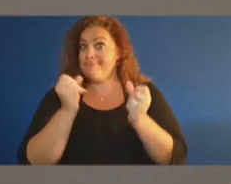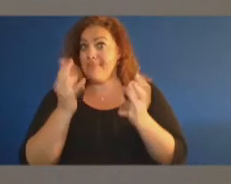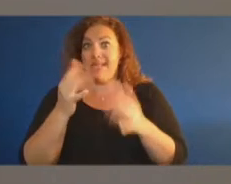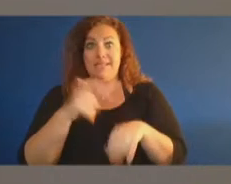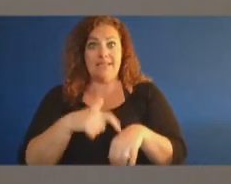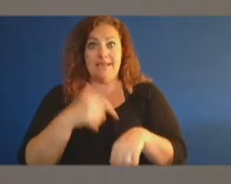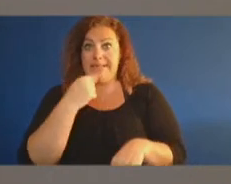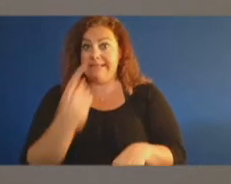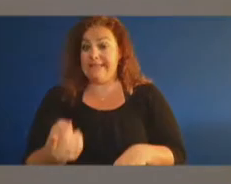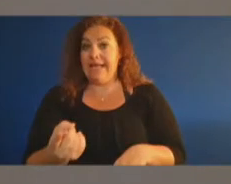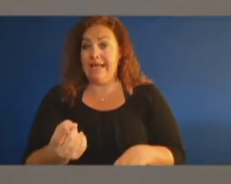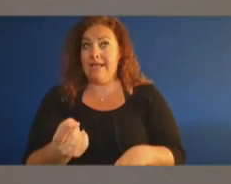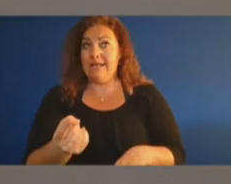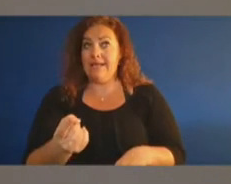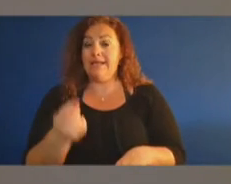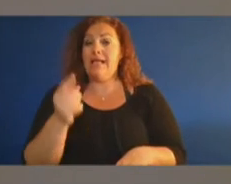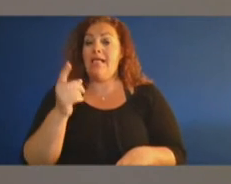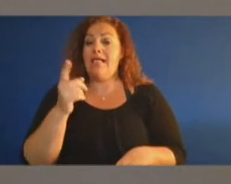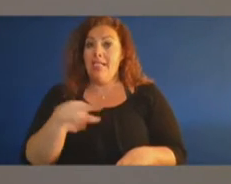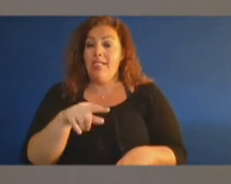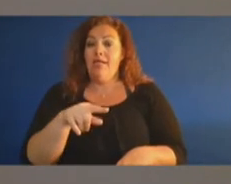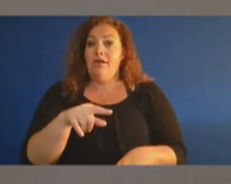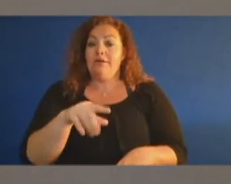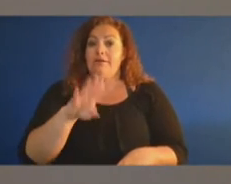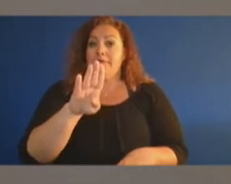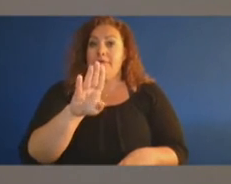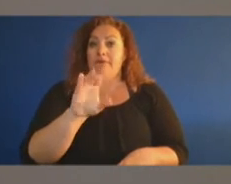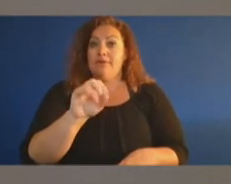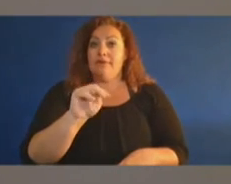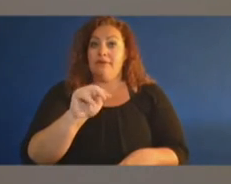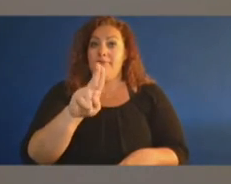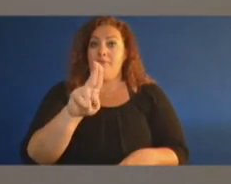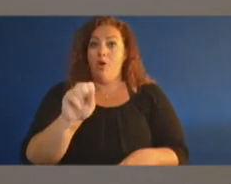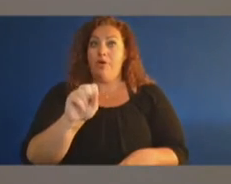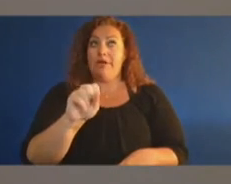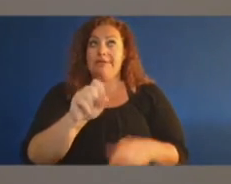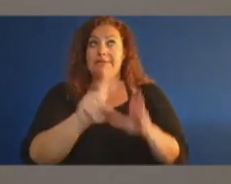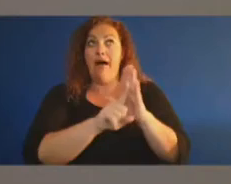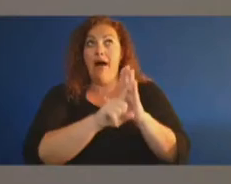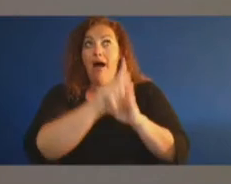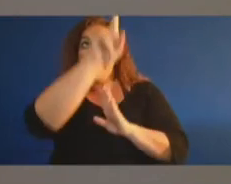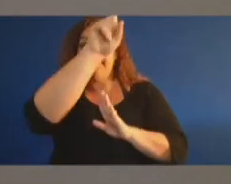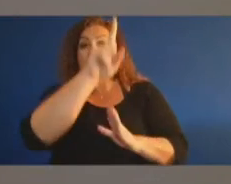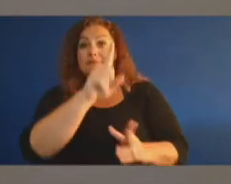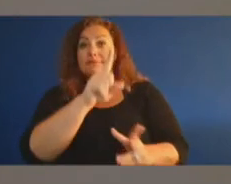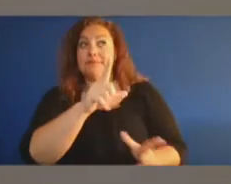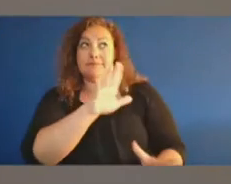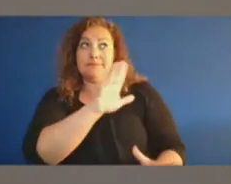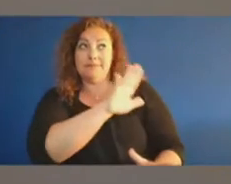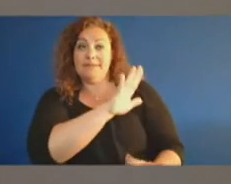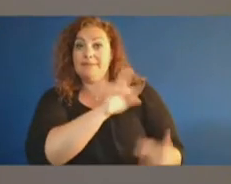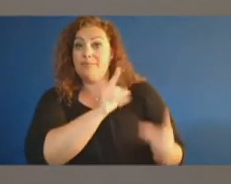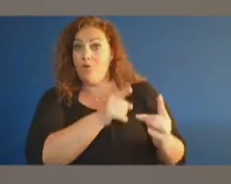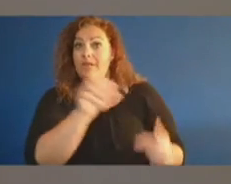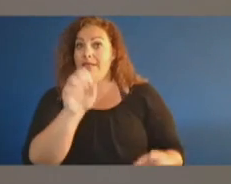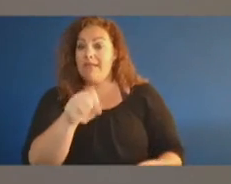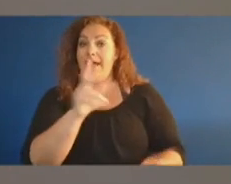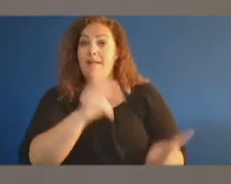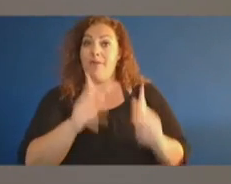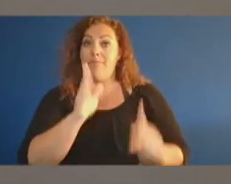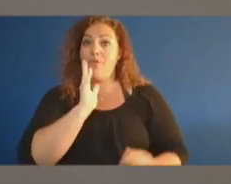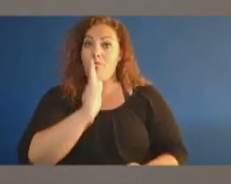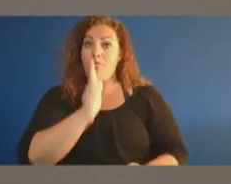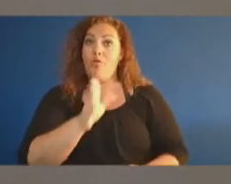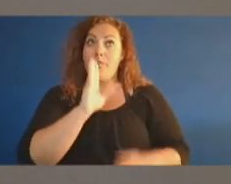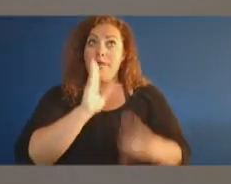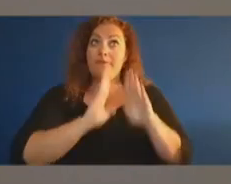is um these uh these bonuses and these Heights to my colleagues point a minute ago yeah people are going to be frustrated when they